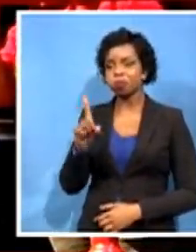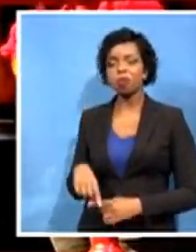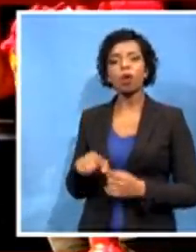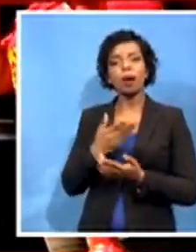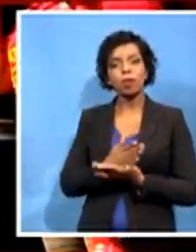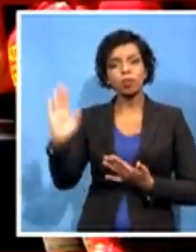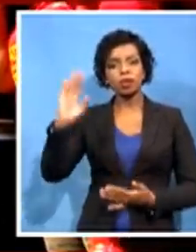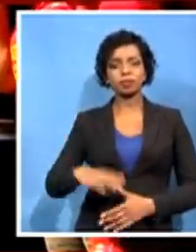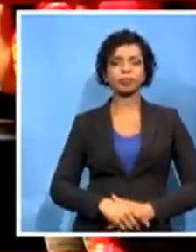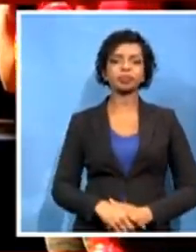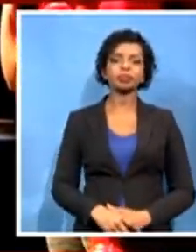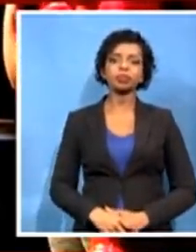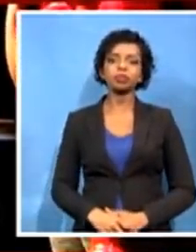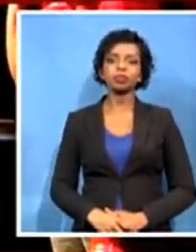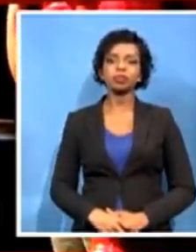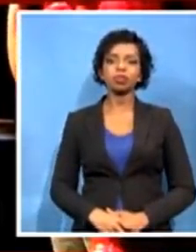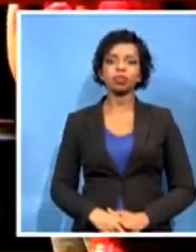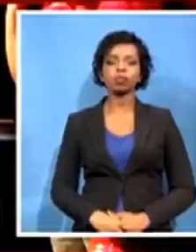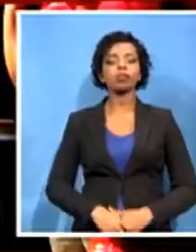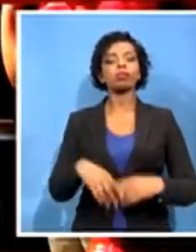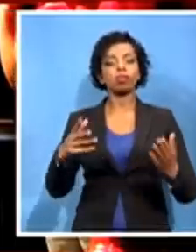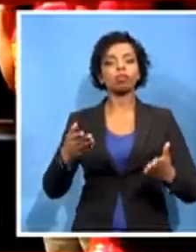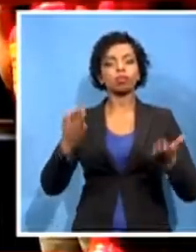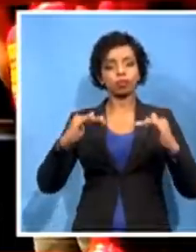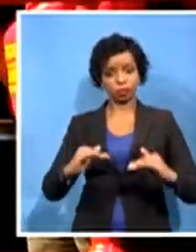We've got Commissar Dr.